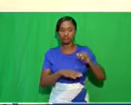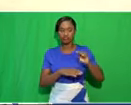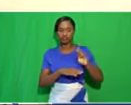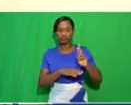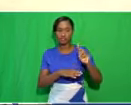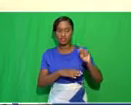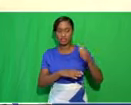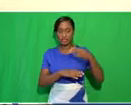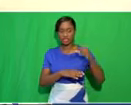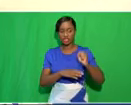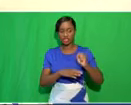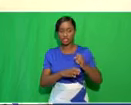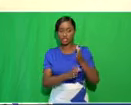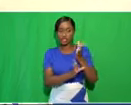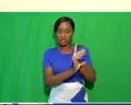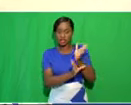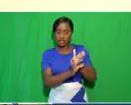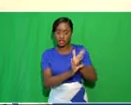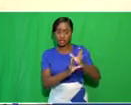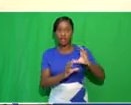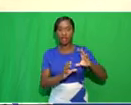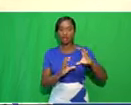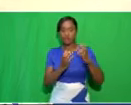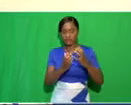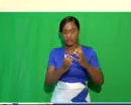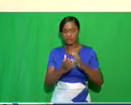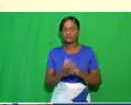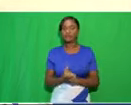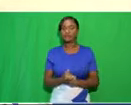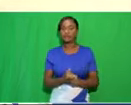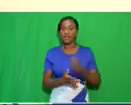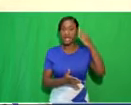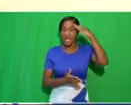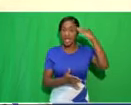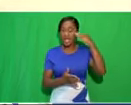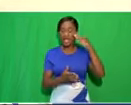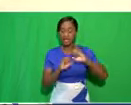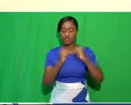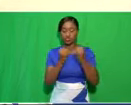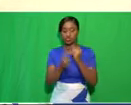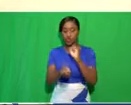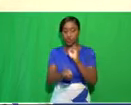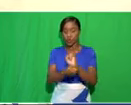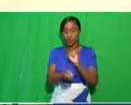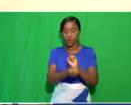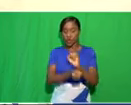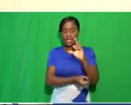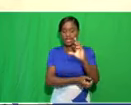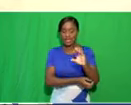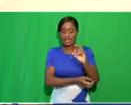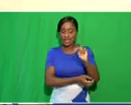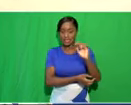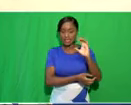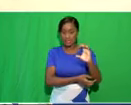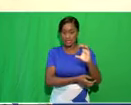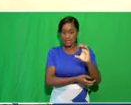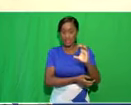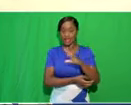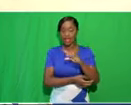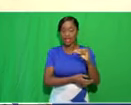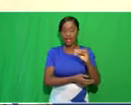author, principal, consultant at the Therapeutic Assessment Center, head of Social Work Department at CNC, research fellow